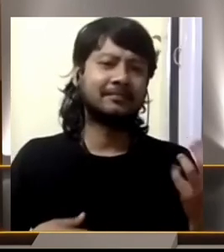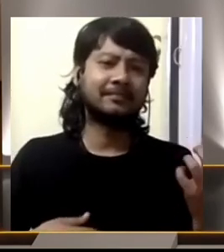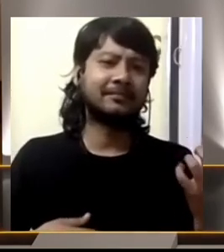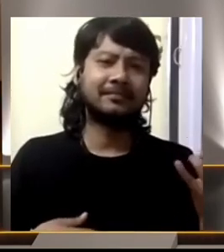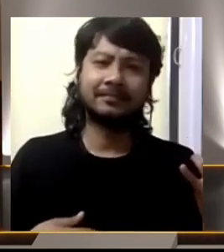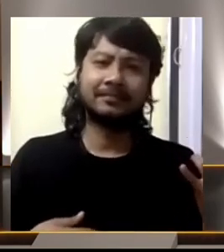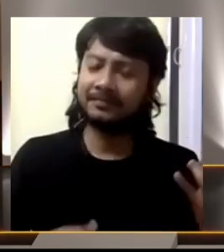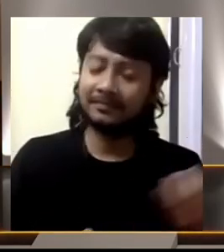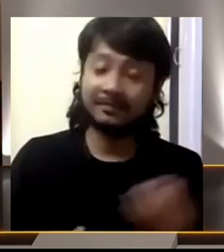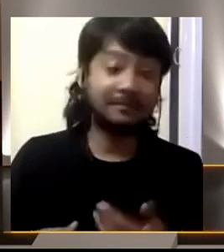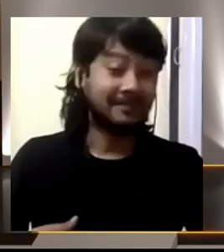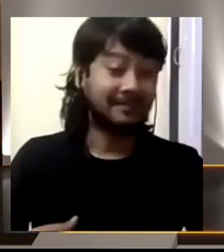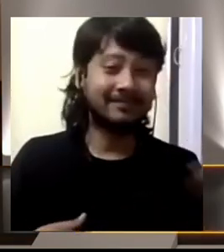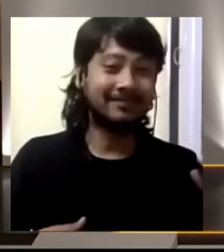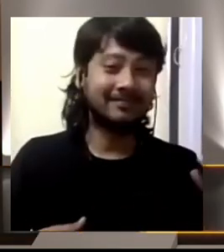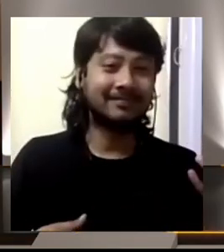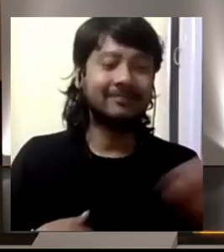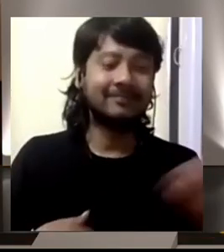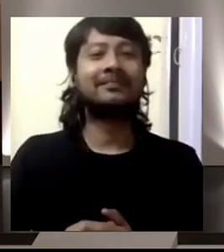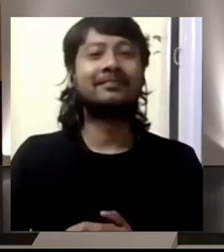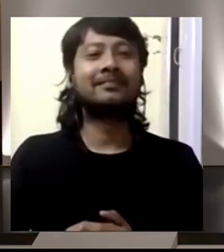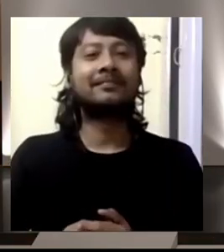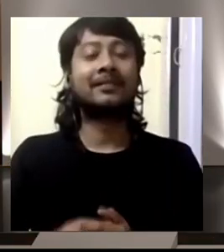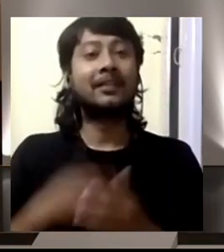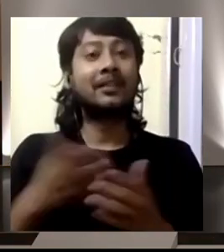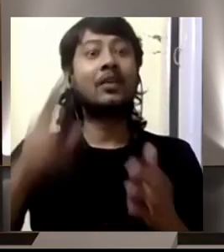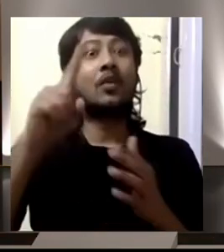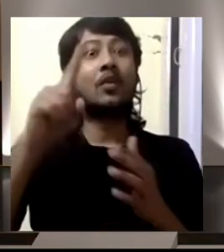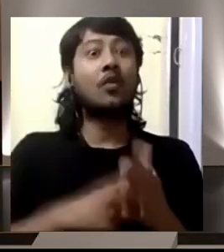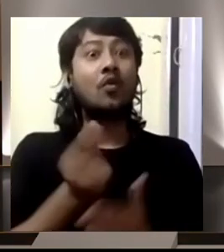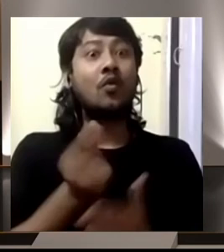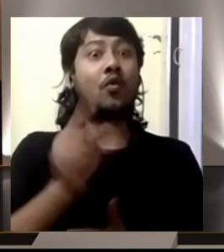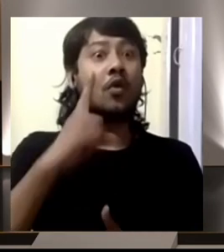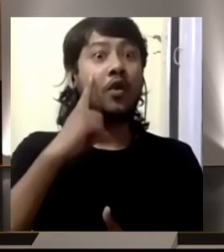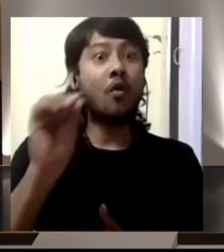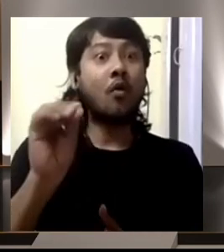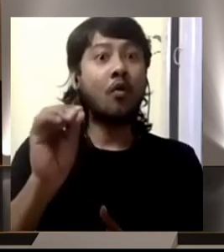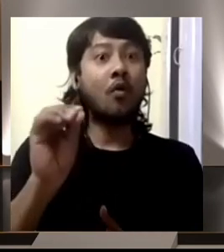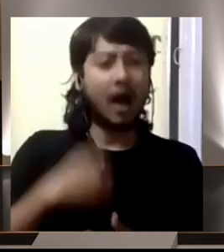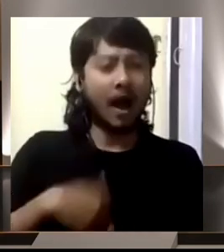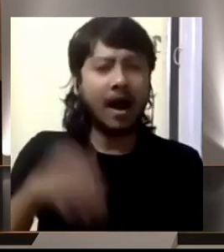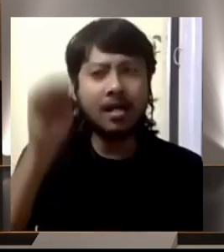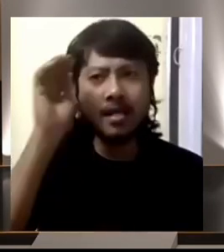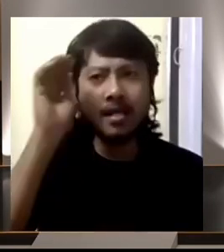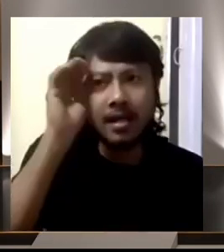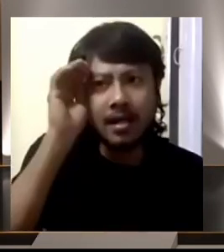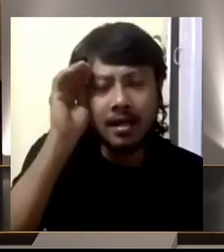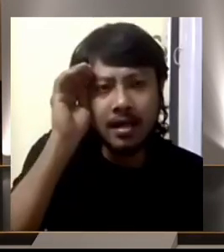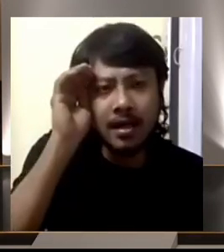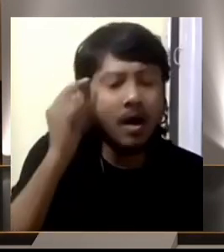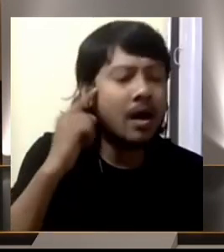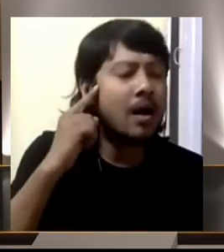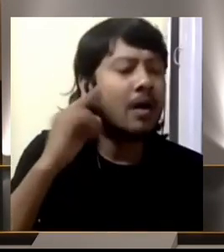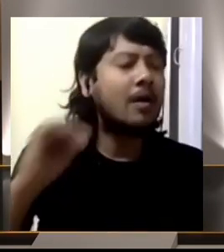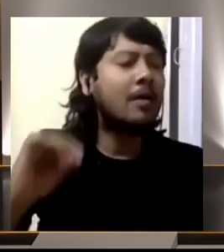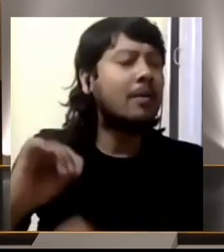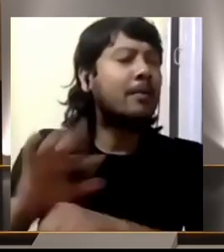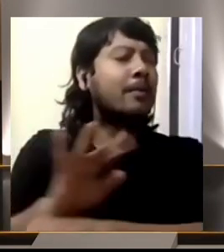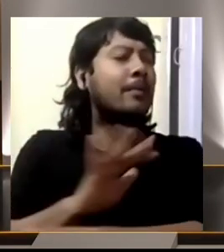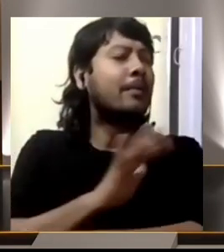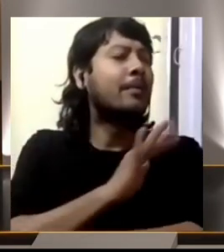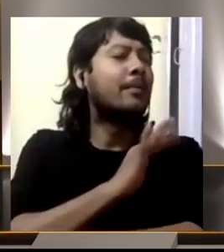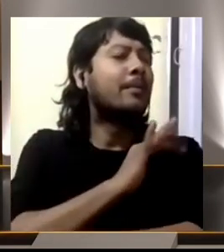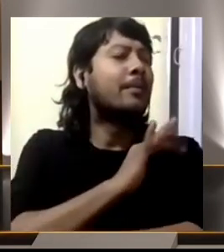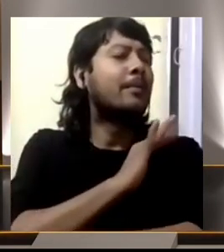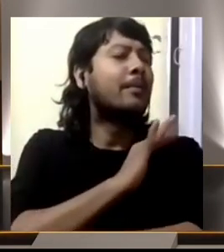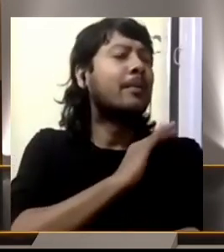As I listened to Julio, I felt he embodied everything I spoke about in my book. Persistence,